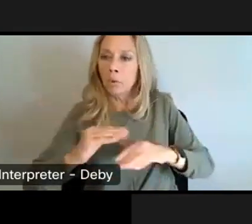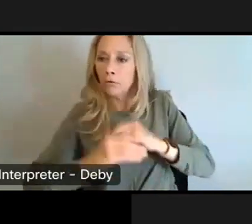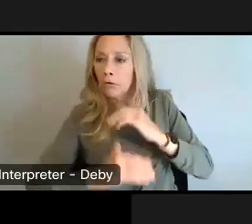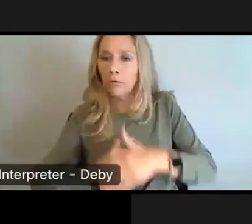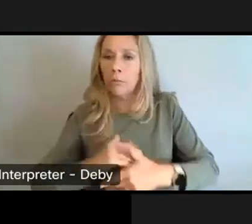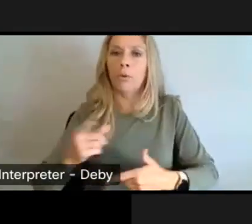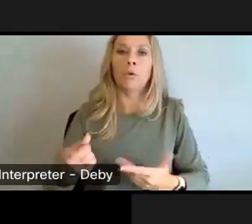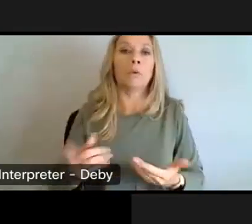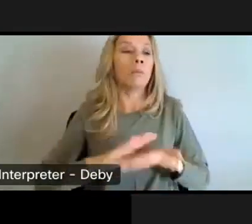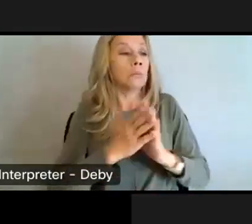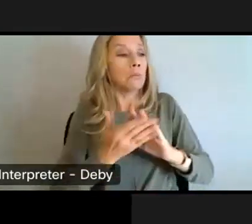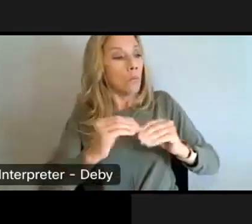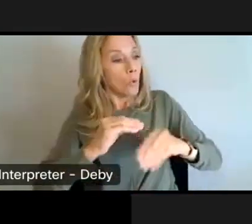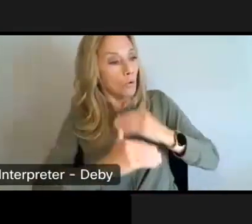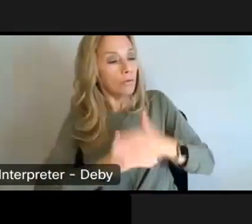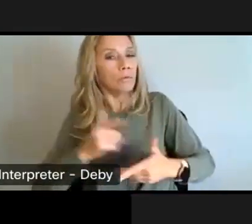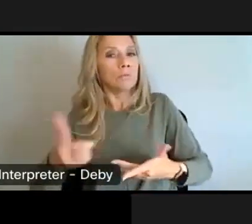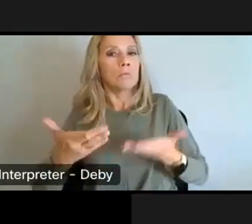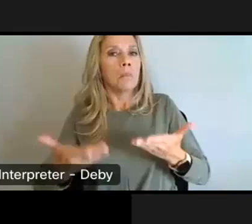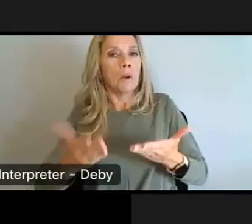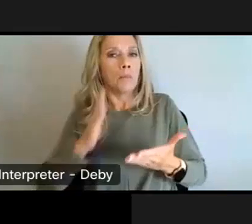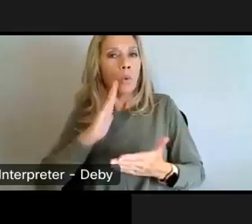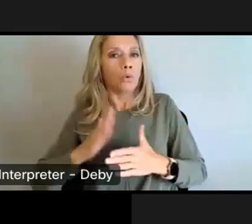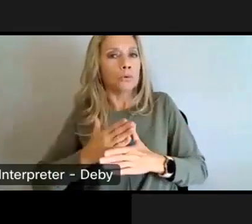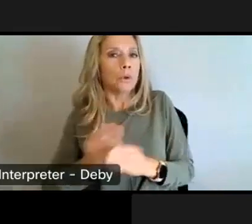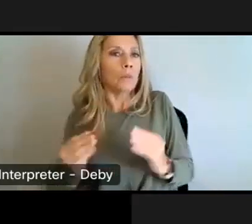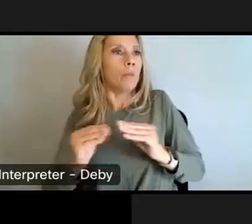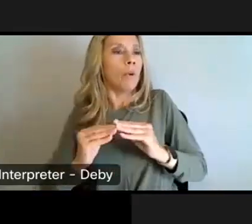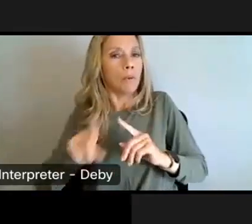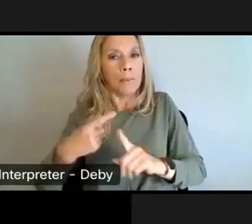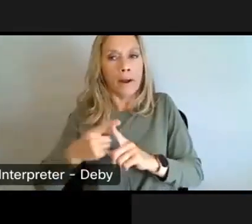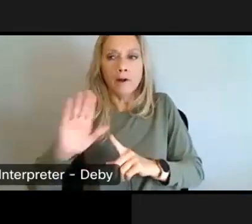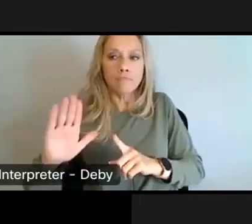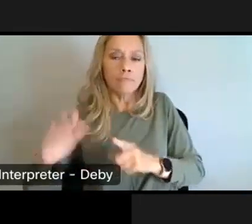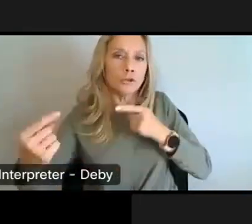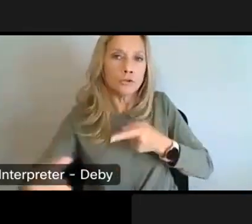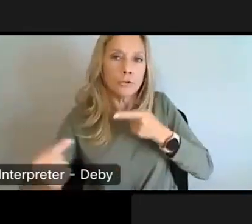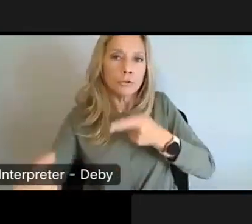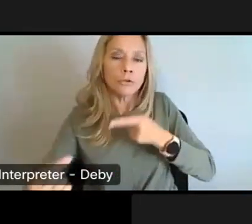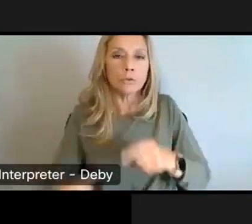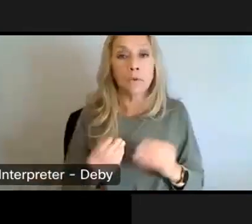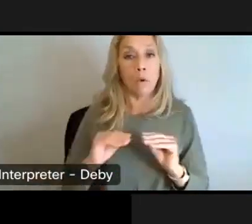you, maybe they'll share a little bit more about their struggles. Um, and then obviously, if you're a